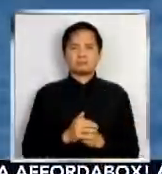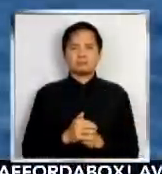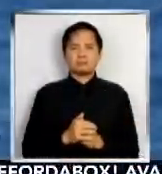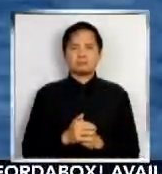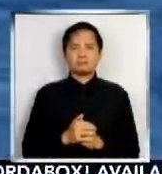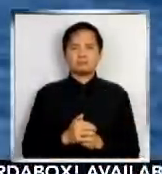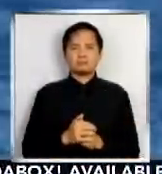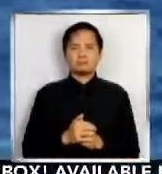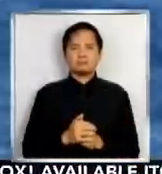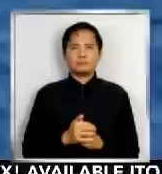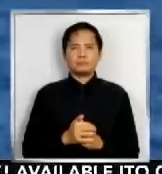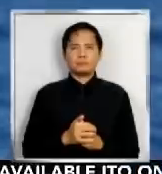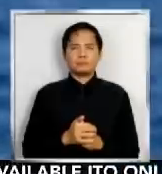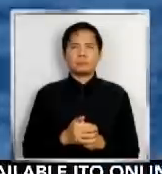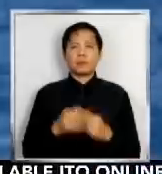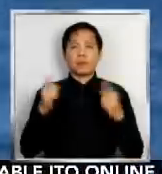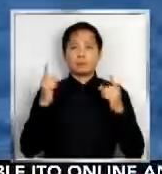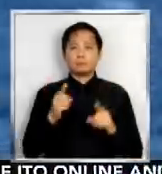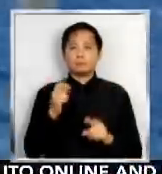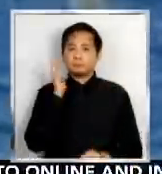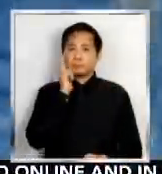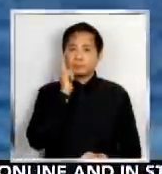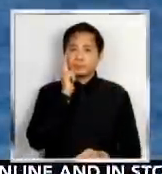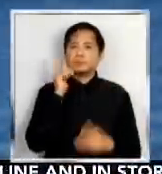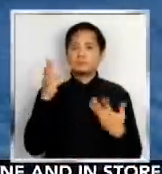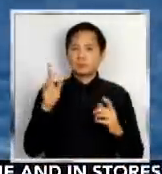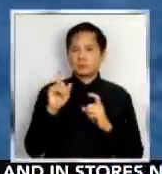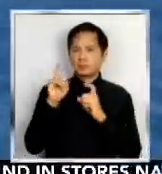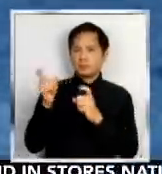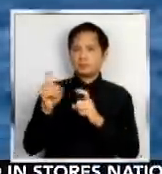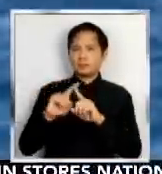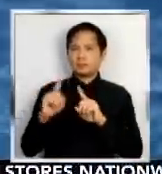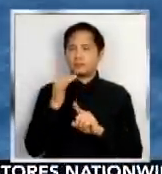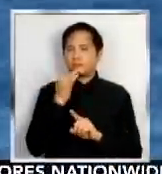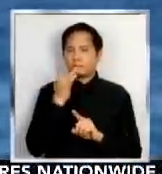extending Duterte these kinds of favors like the vaccines, no,